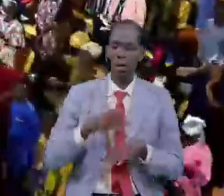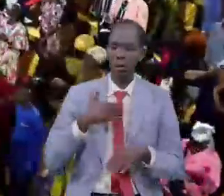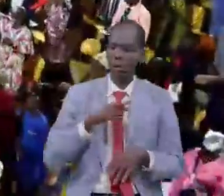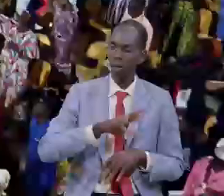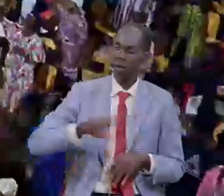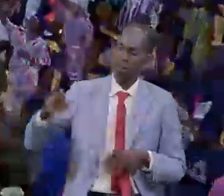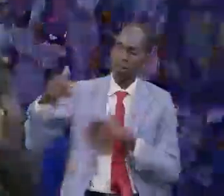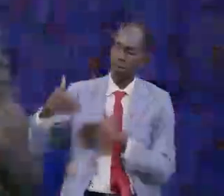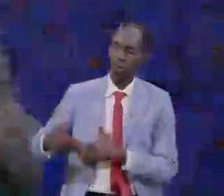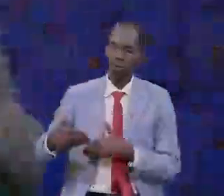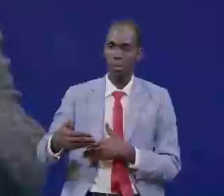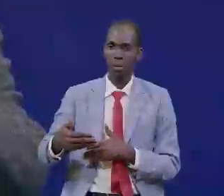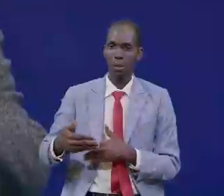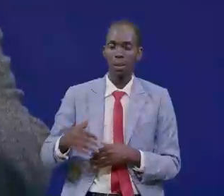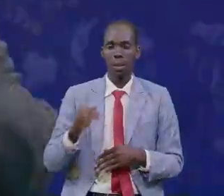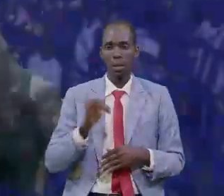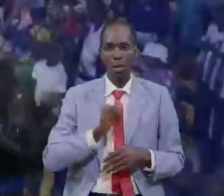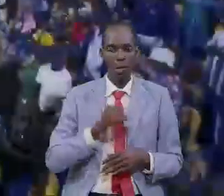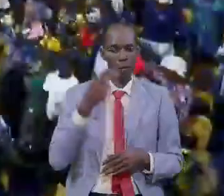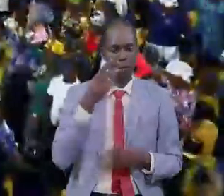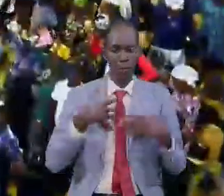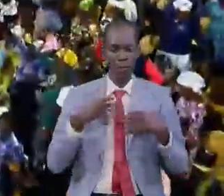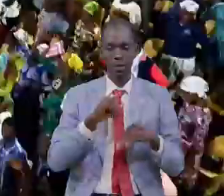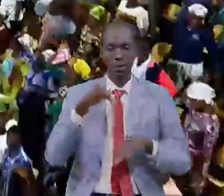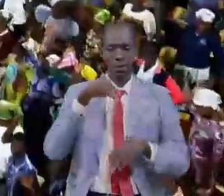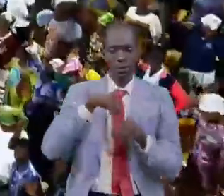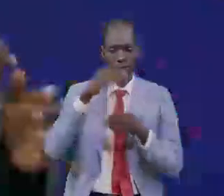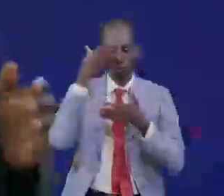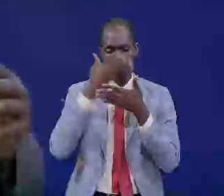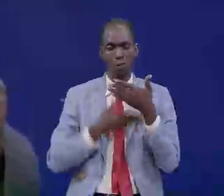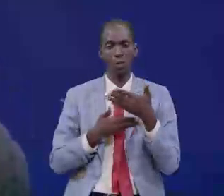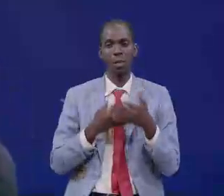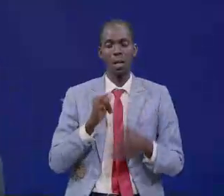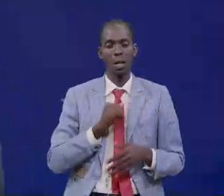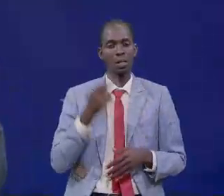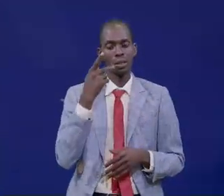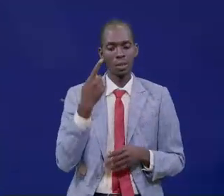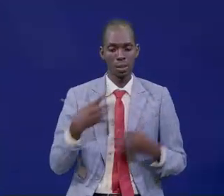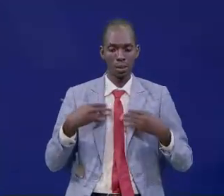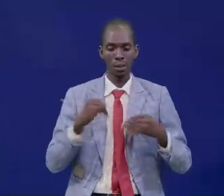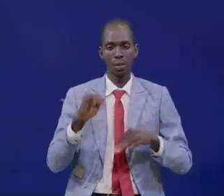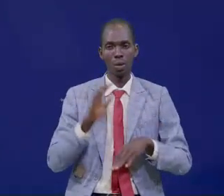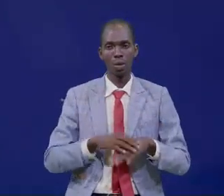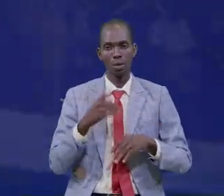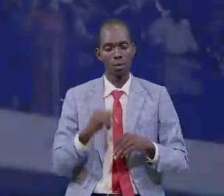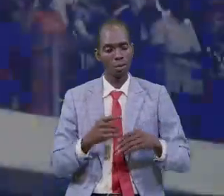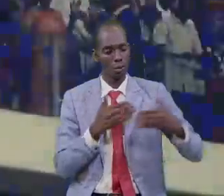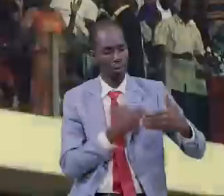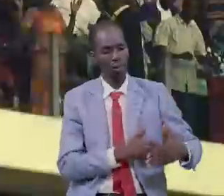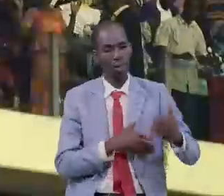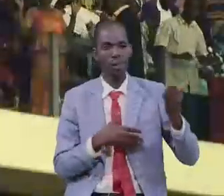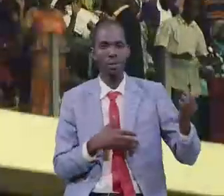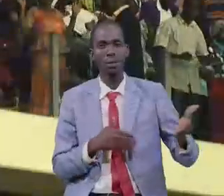the healing in front of me. I said the healing on your side right there. And